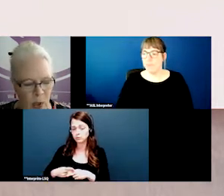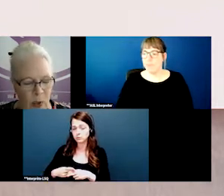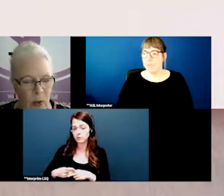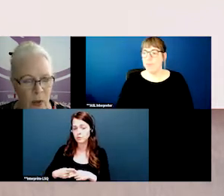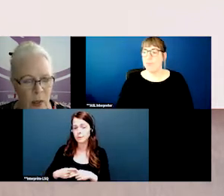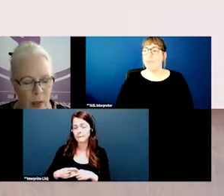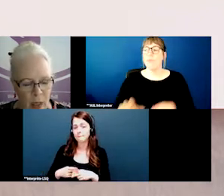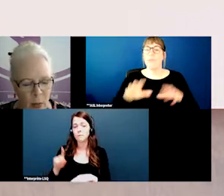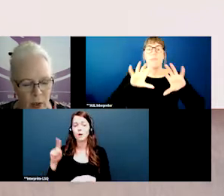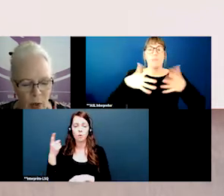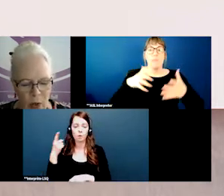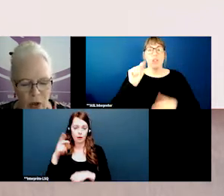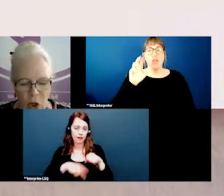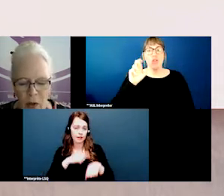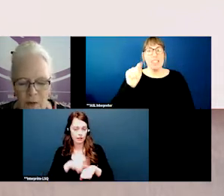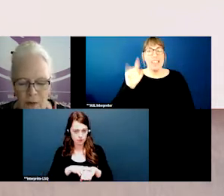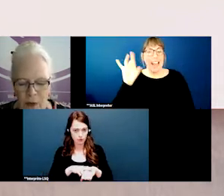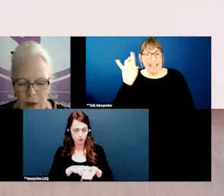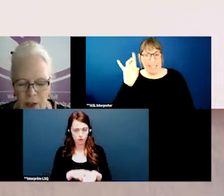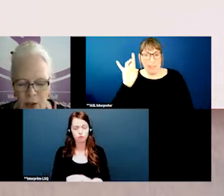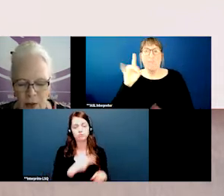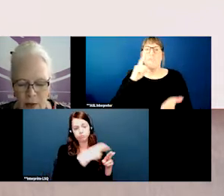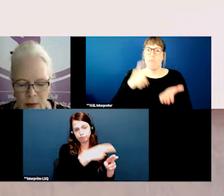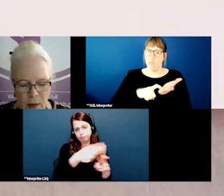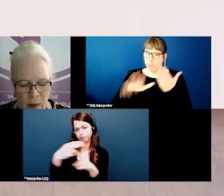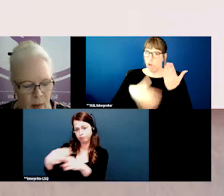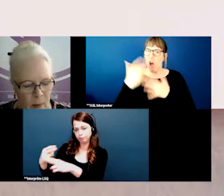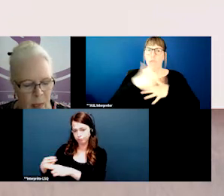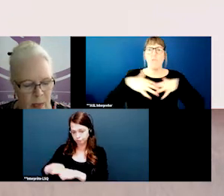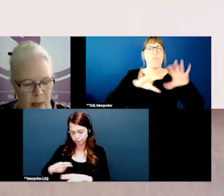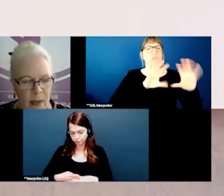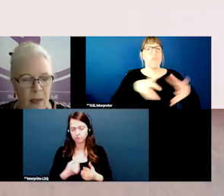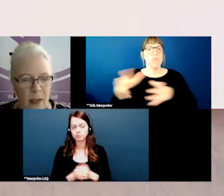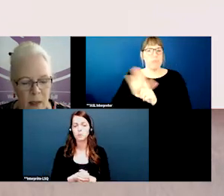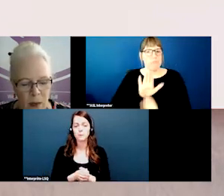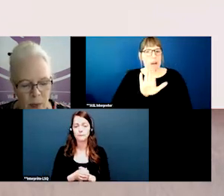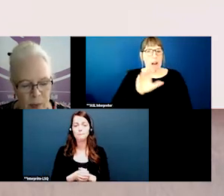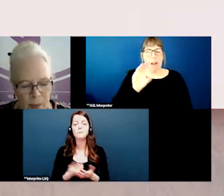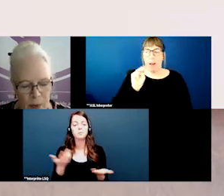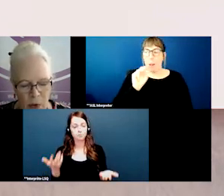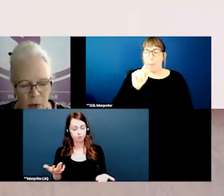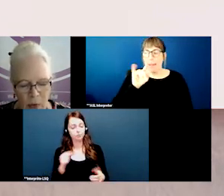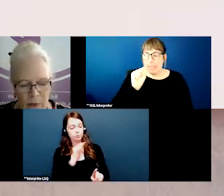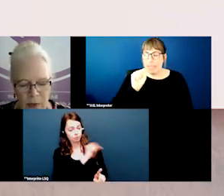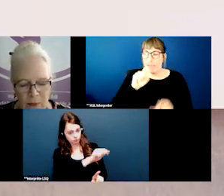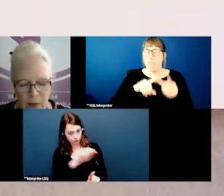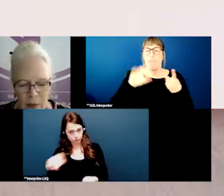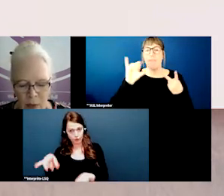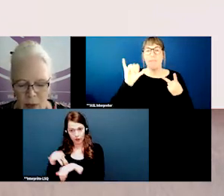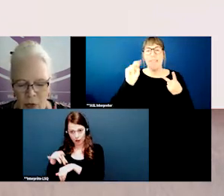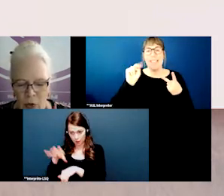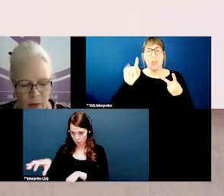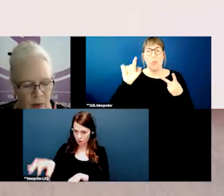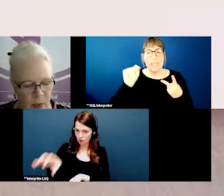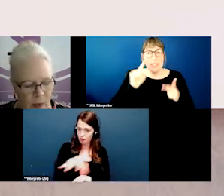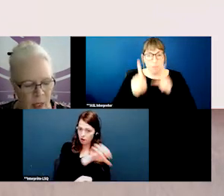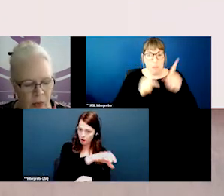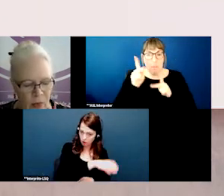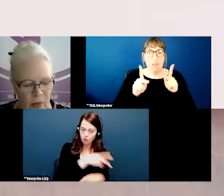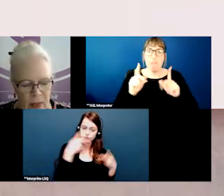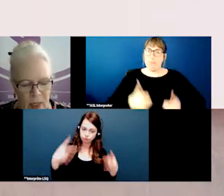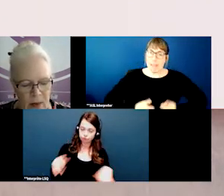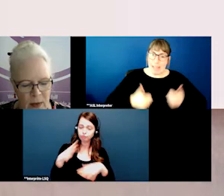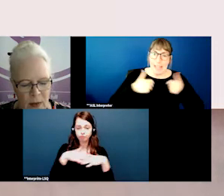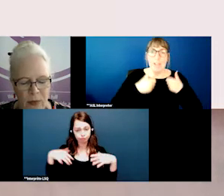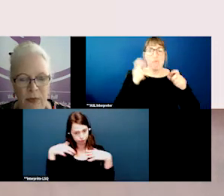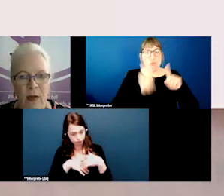as we honor and we acknowledge all of the First Nations, Métis, and Inuit people who have lived, traveled, and gathered